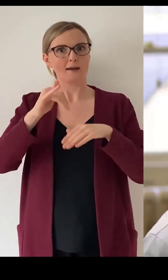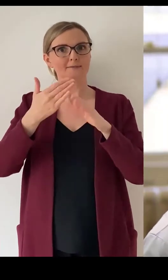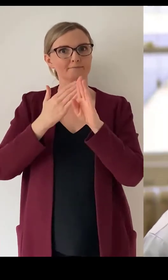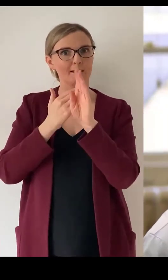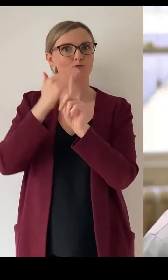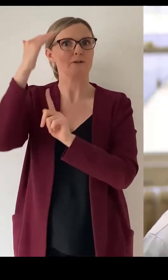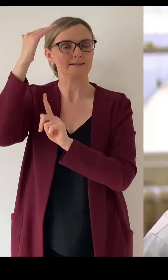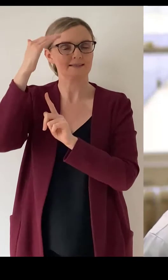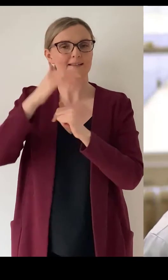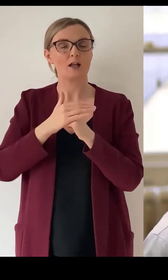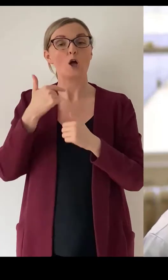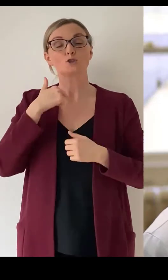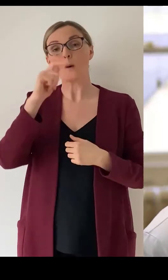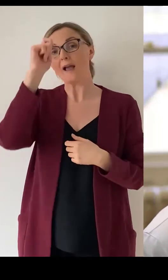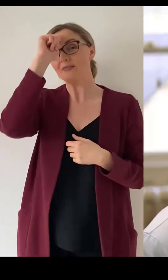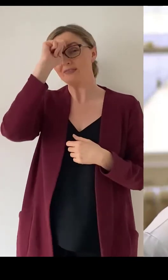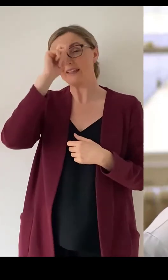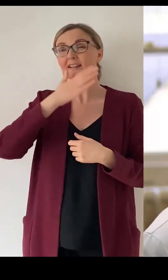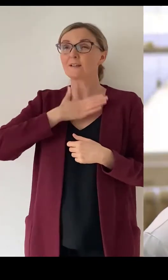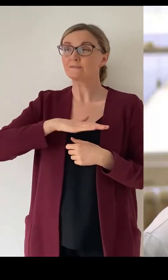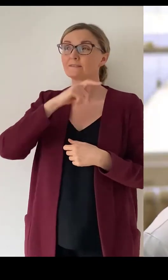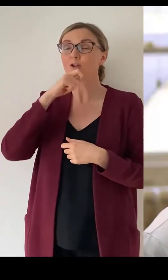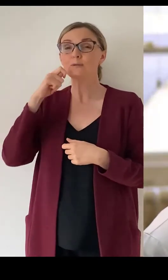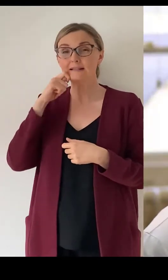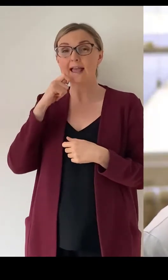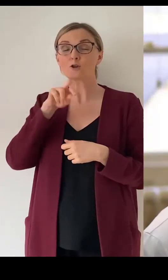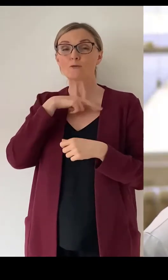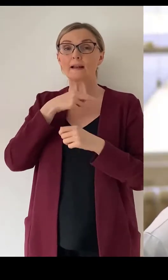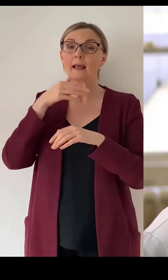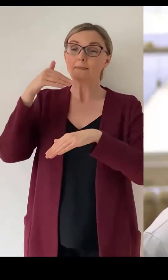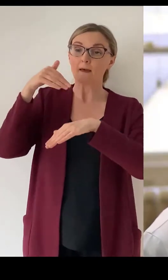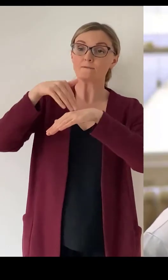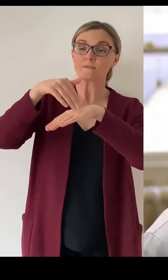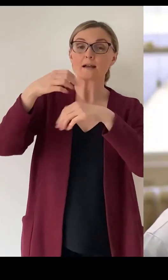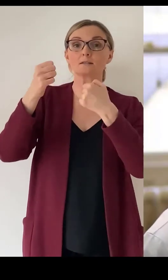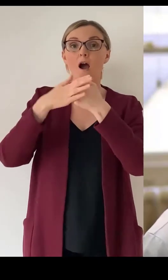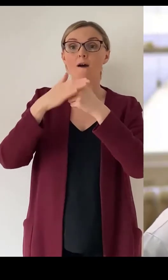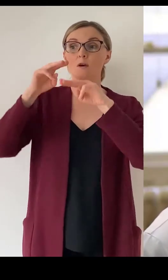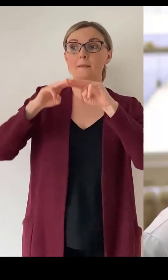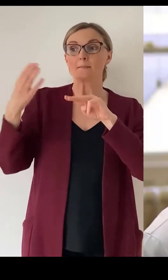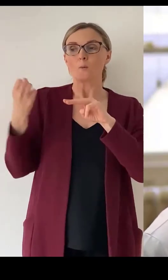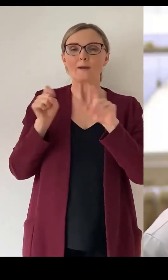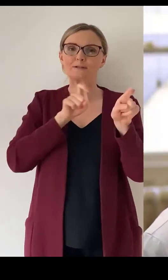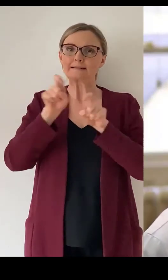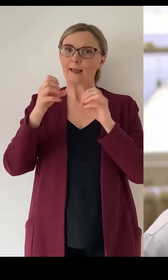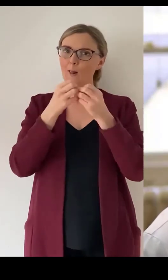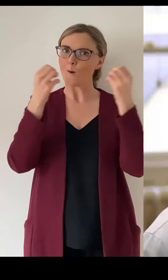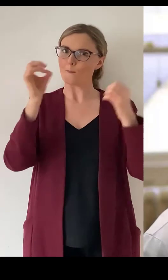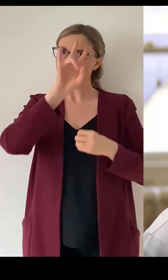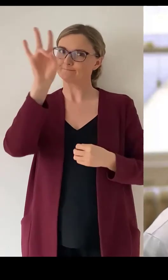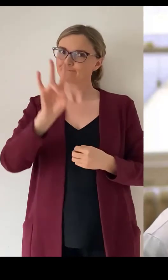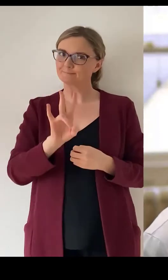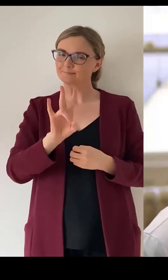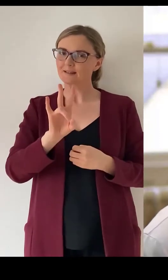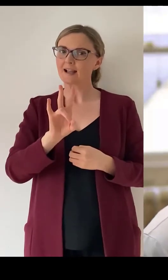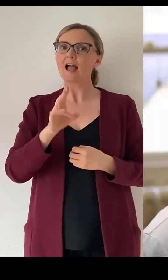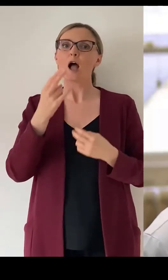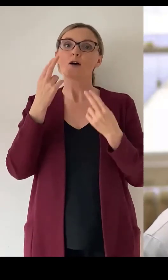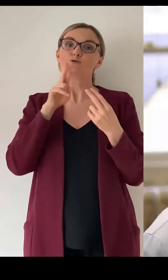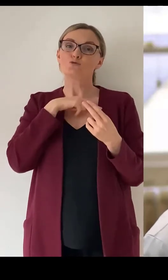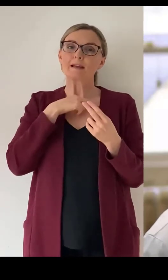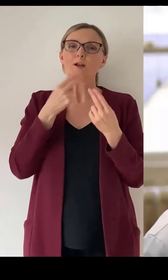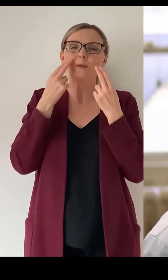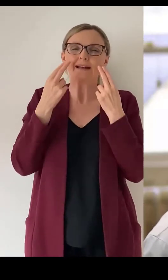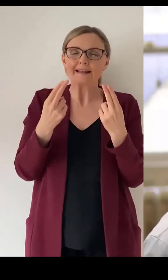theoretical point of view, the impact of a minimum wage is an open question. and really needs to be addressed by